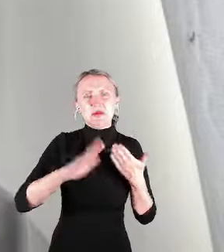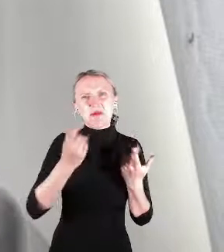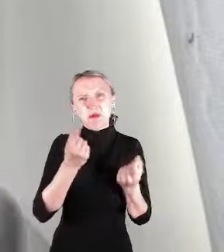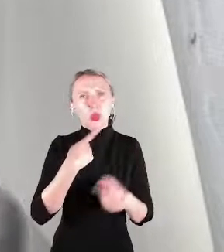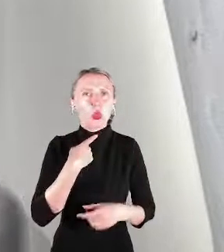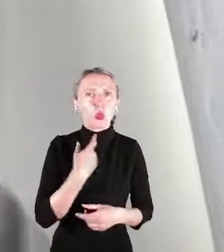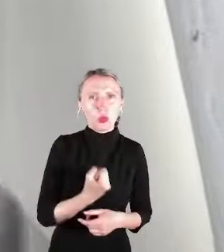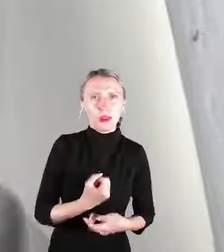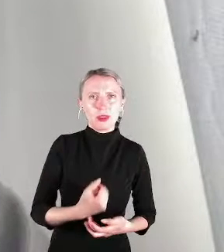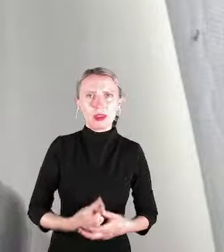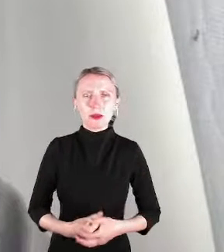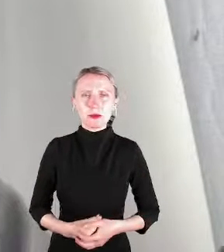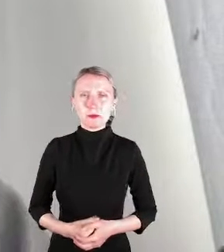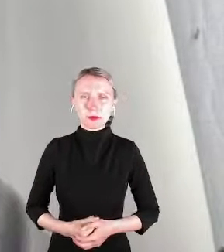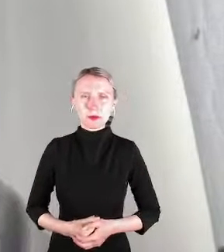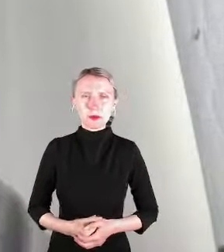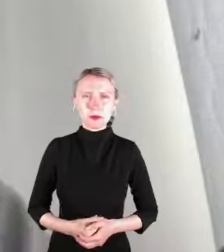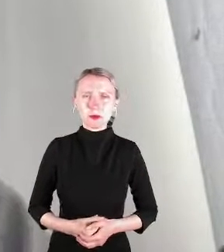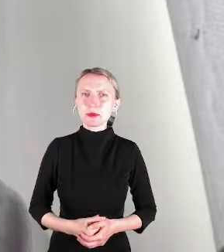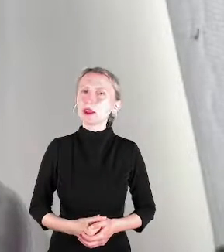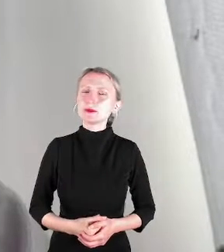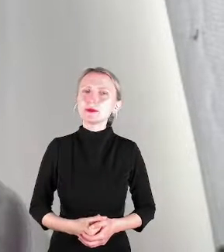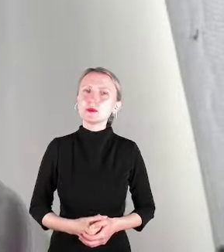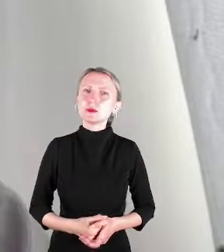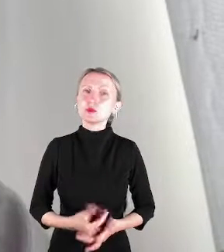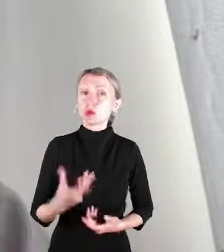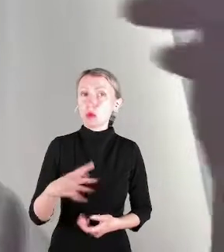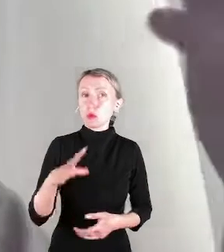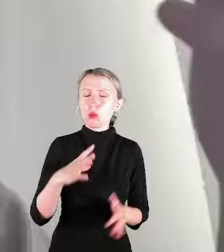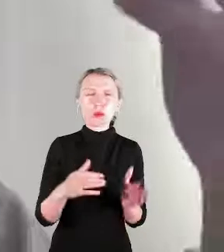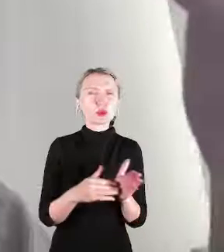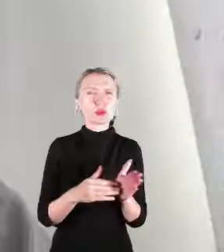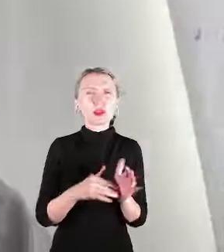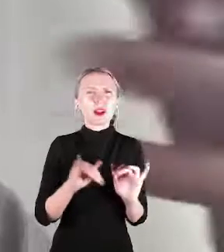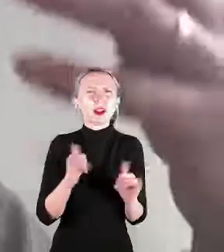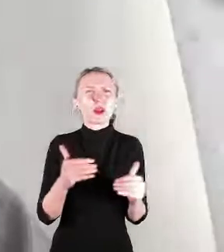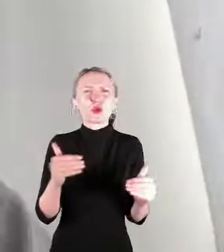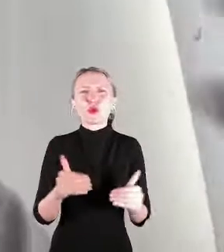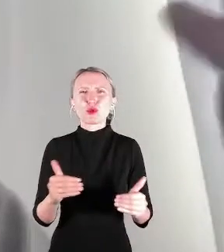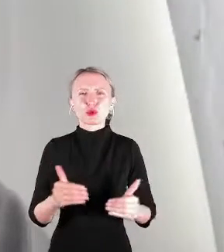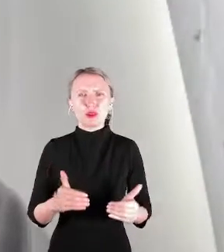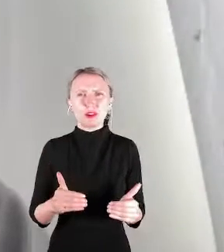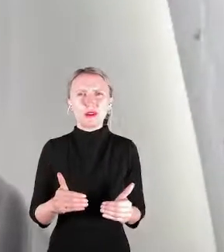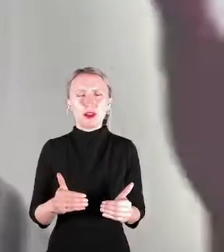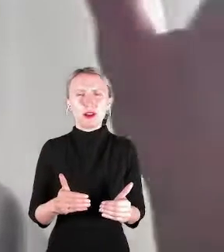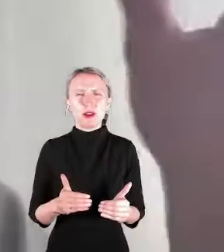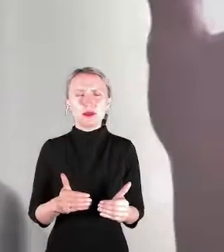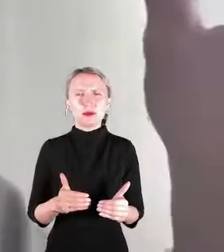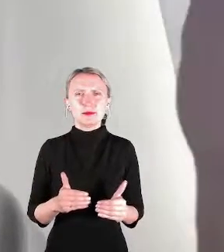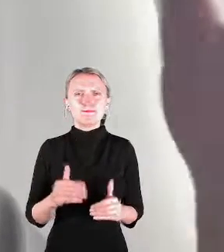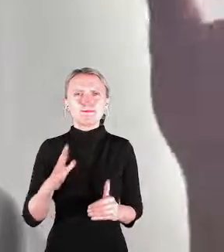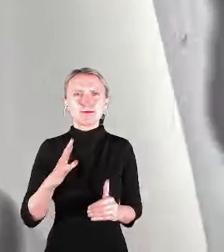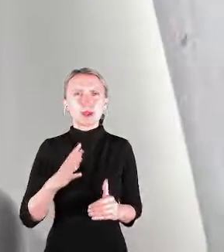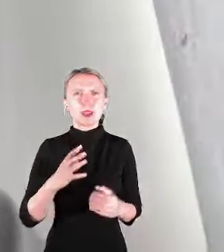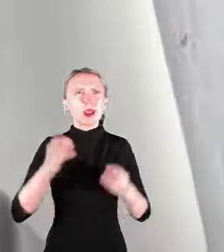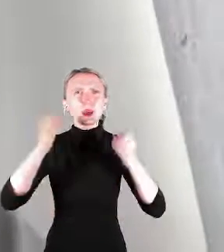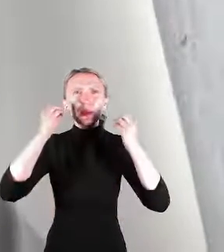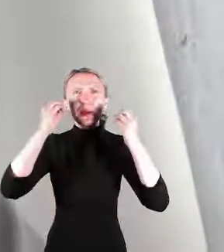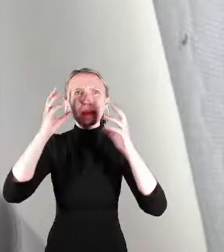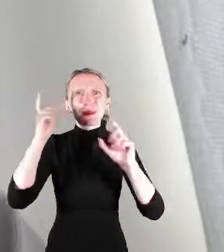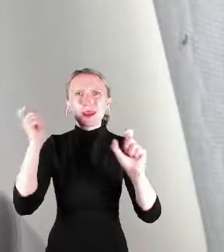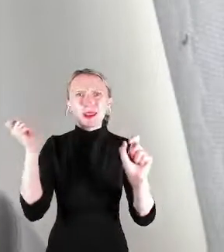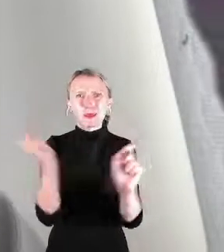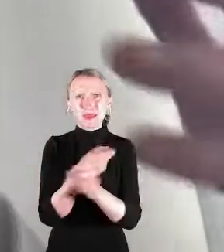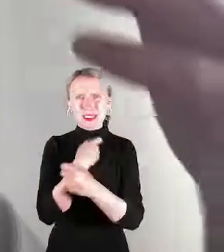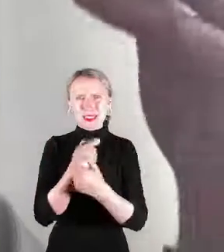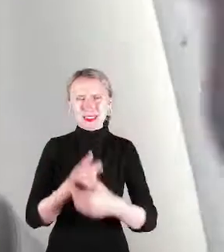possible? It was some kind of cultural heritage, cultural suicide. I would say that